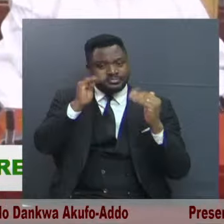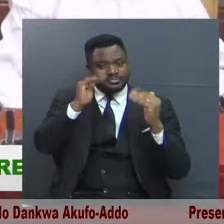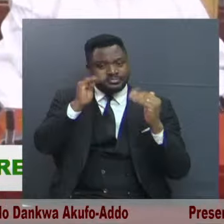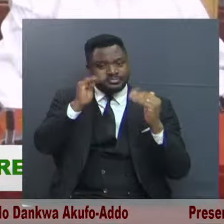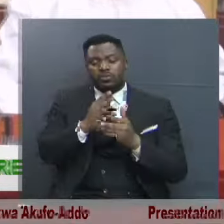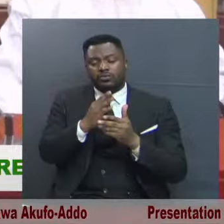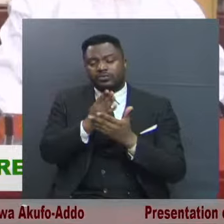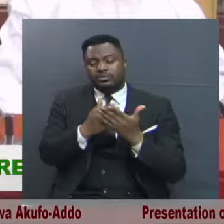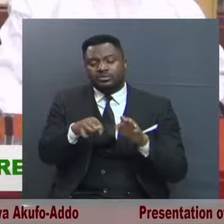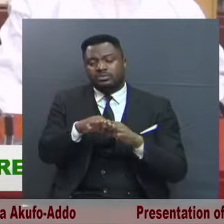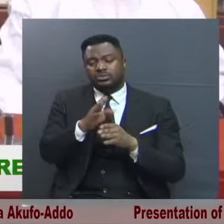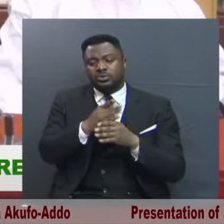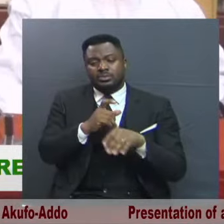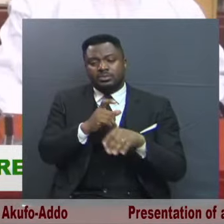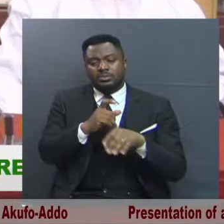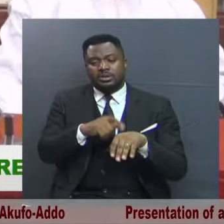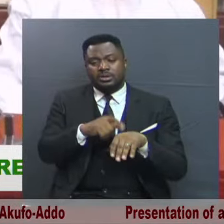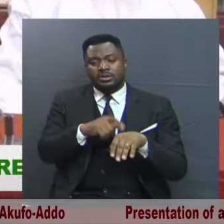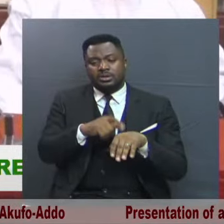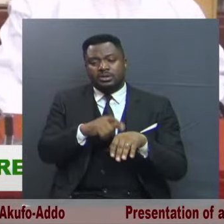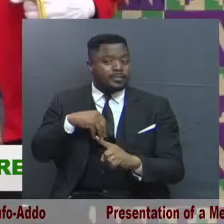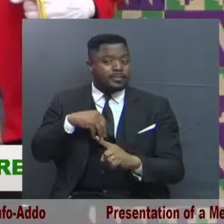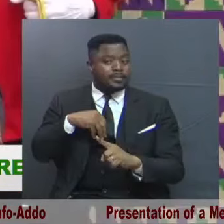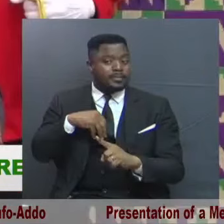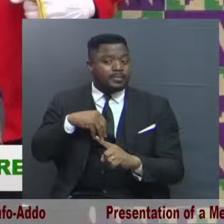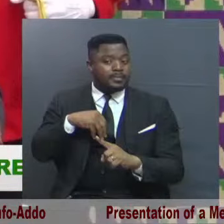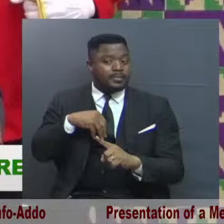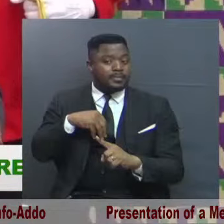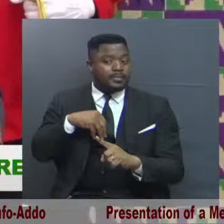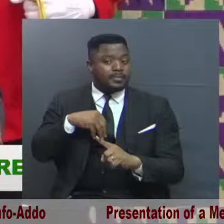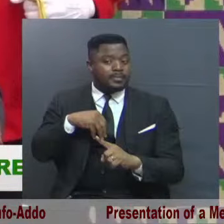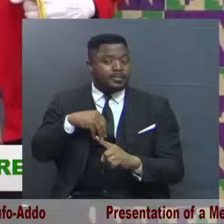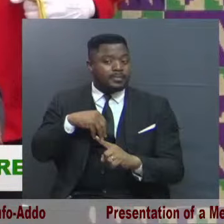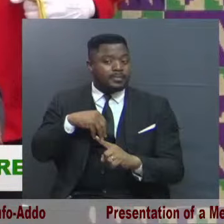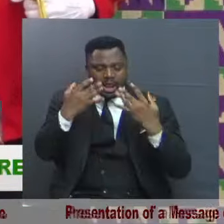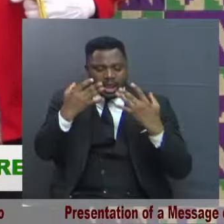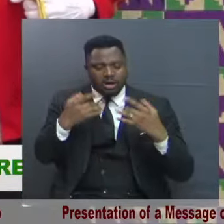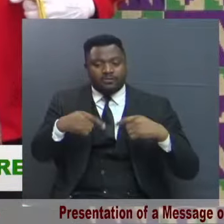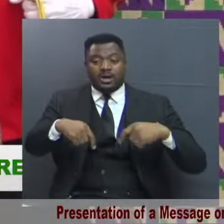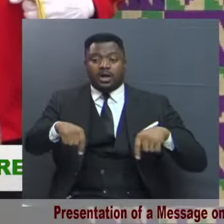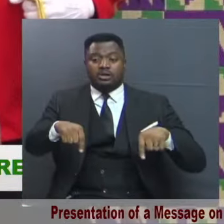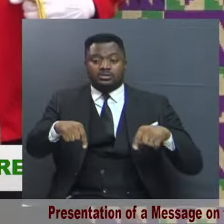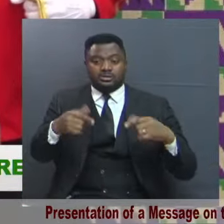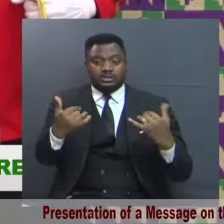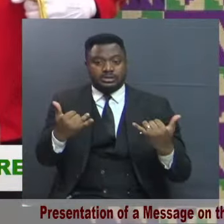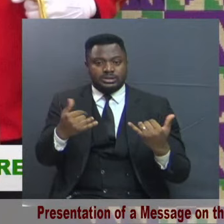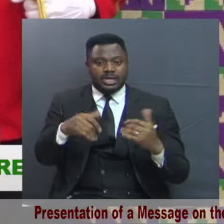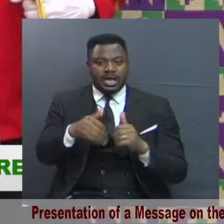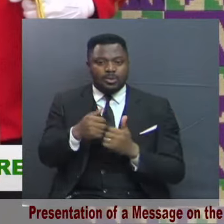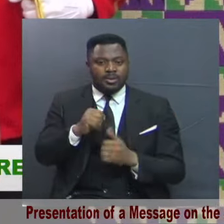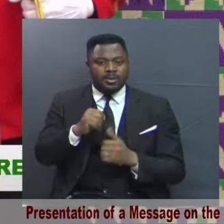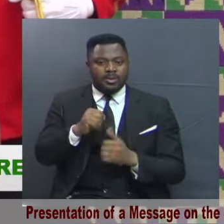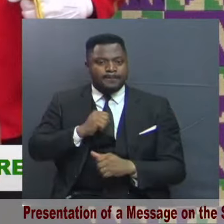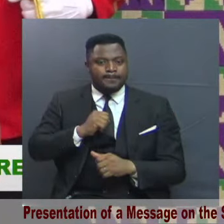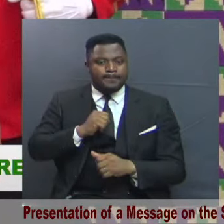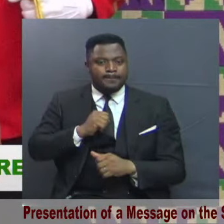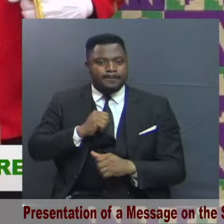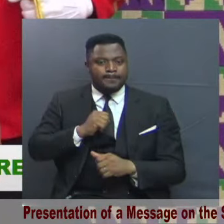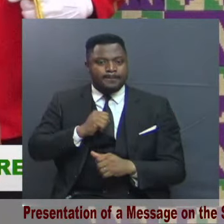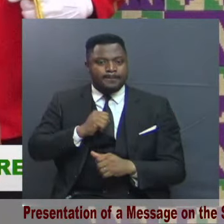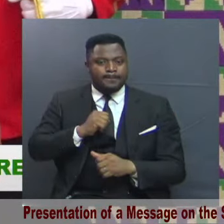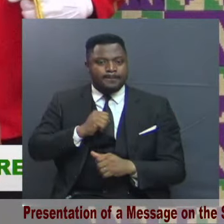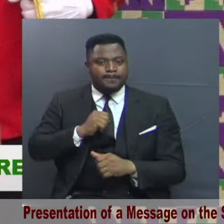even sometimes of its own members there's a lot of anxiety currently about our MPS get